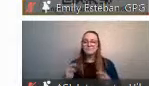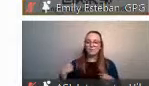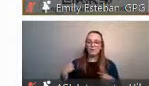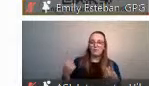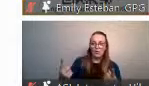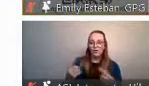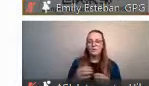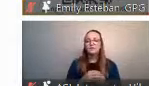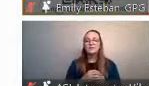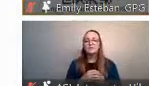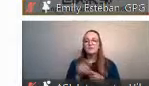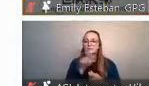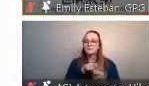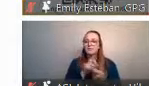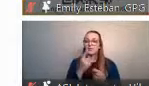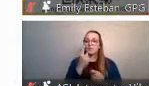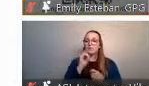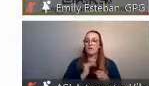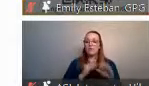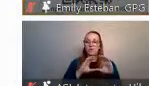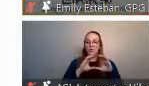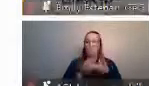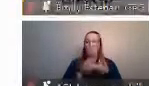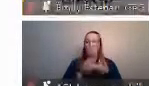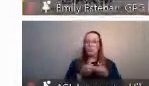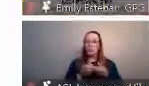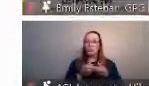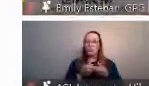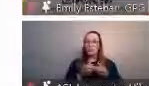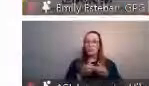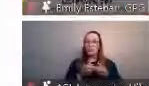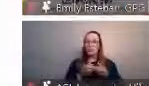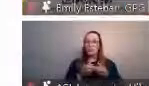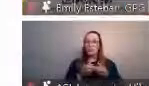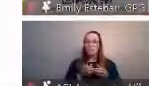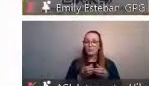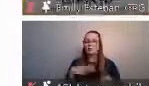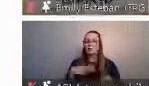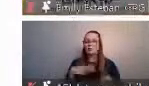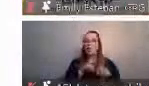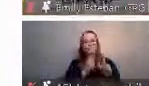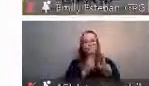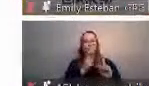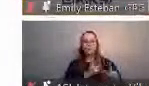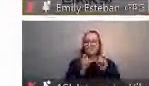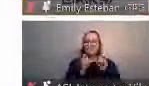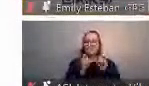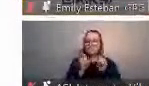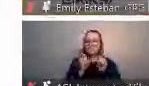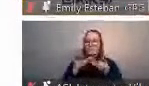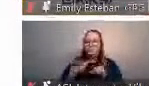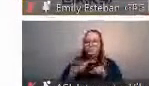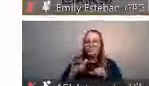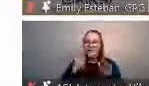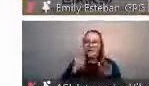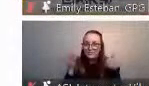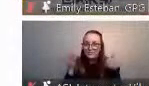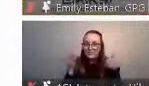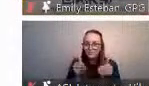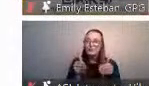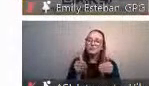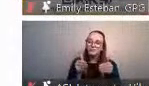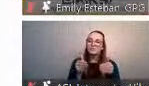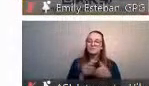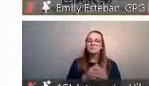our group norms, staying child-centered, building on that last note that I shared. And we'll